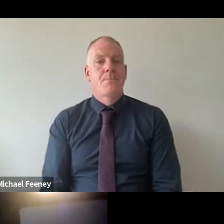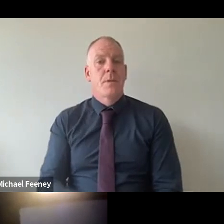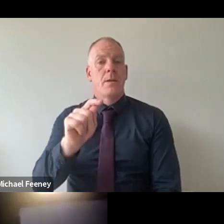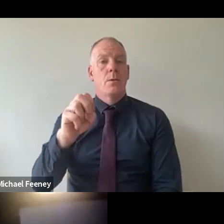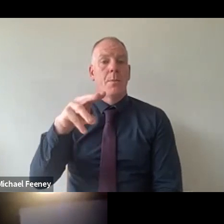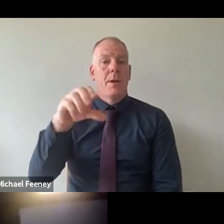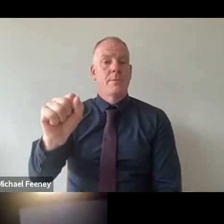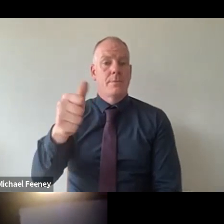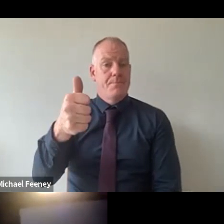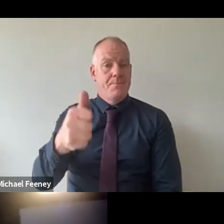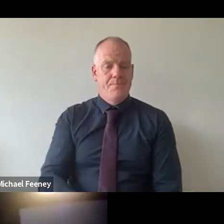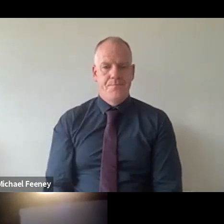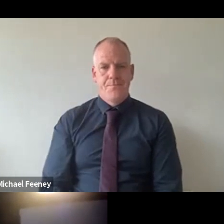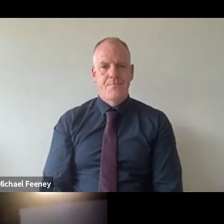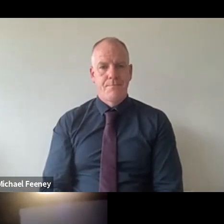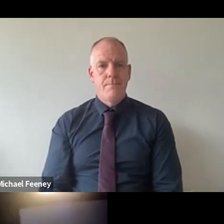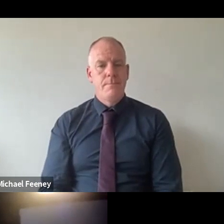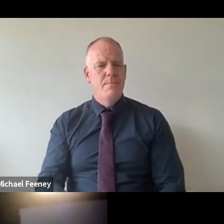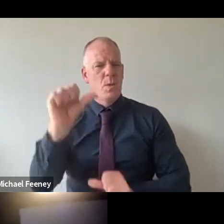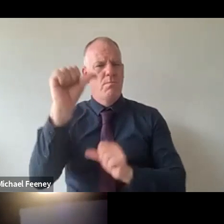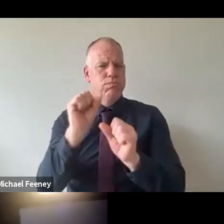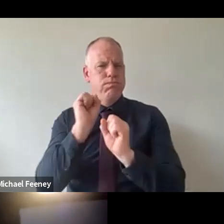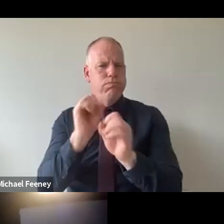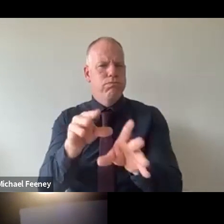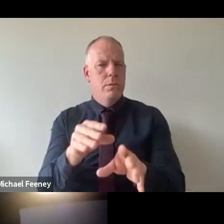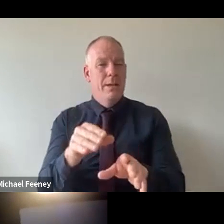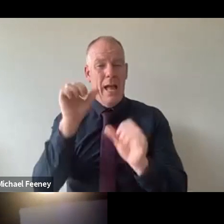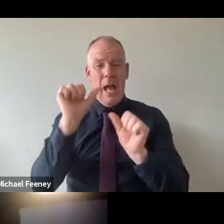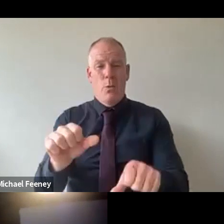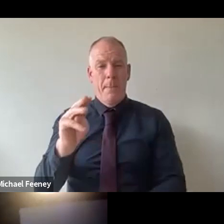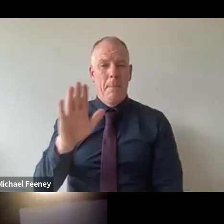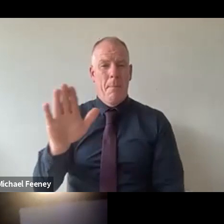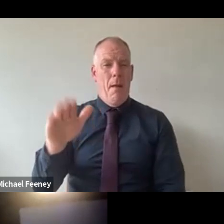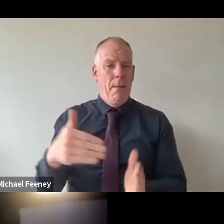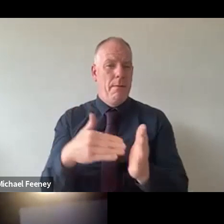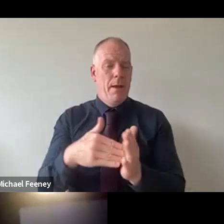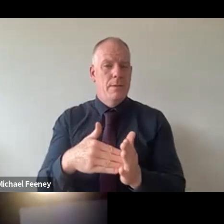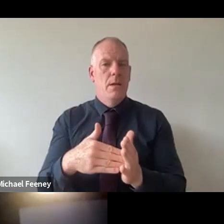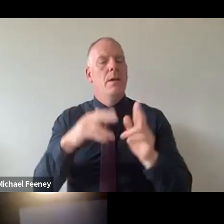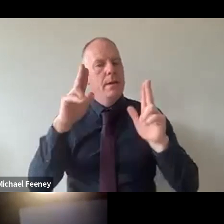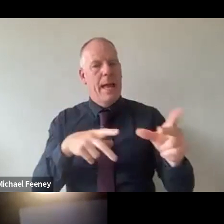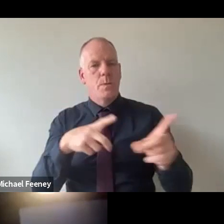Tamás? Yeah, just very quickly. I agree with Paul. Of course, it is possible.